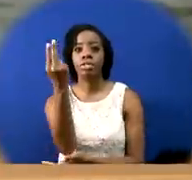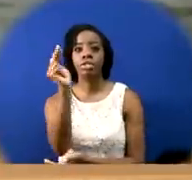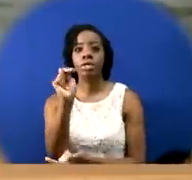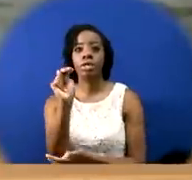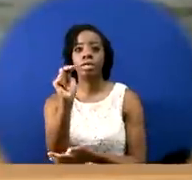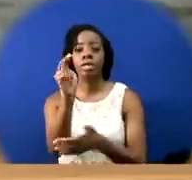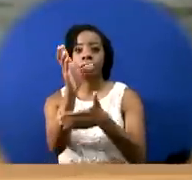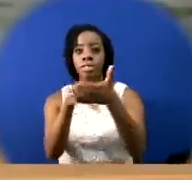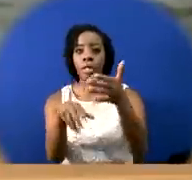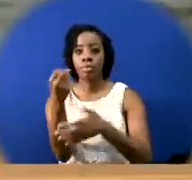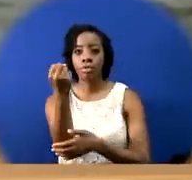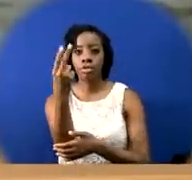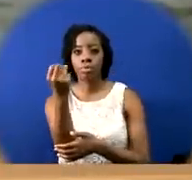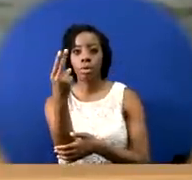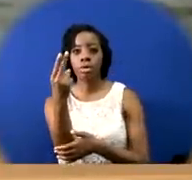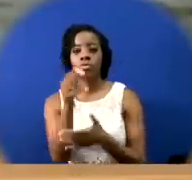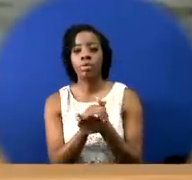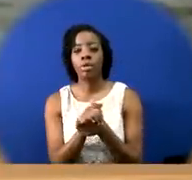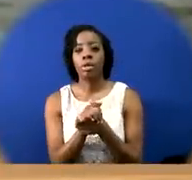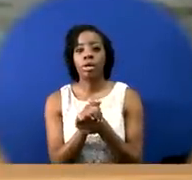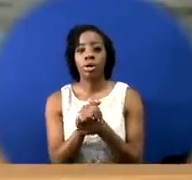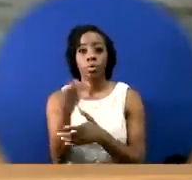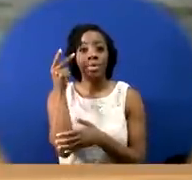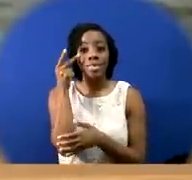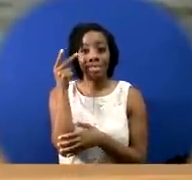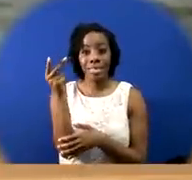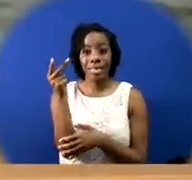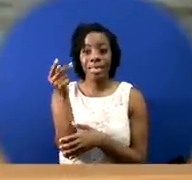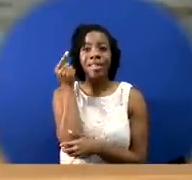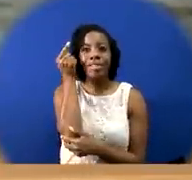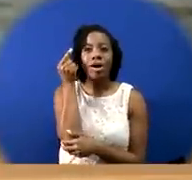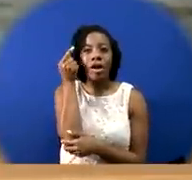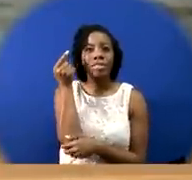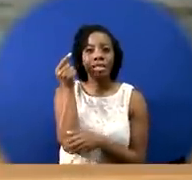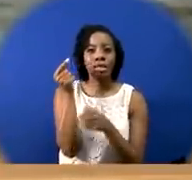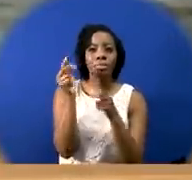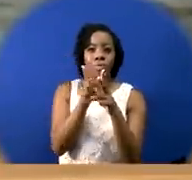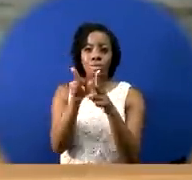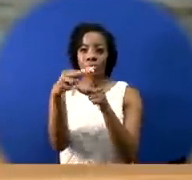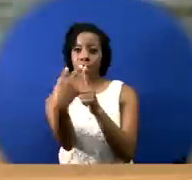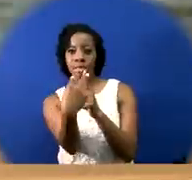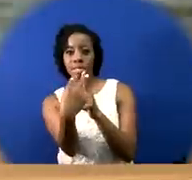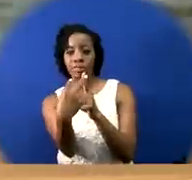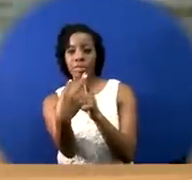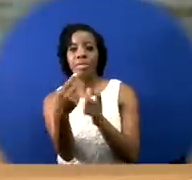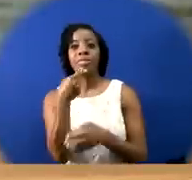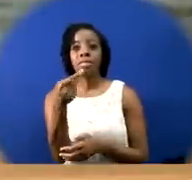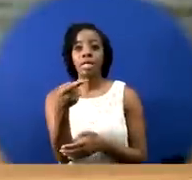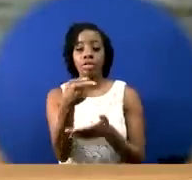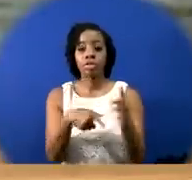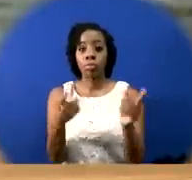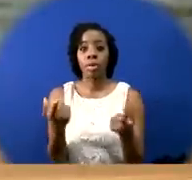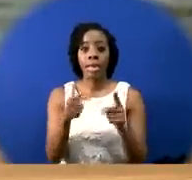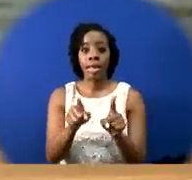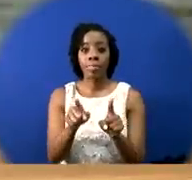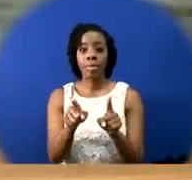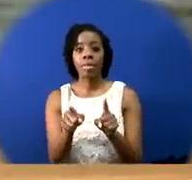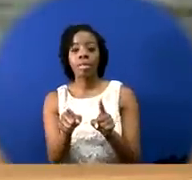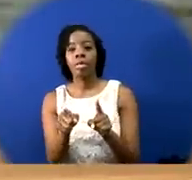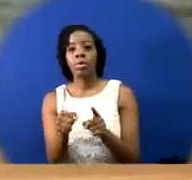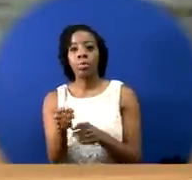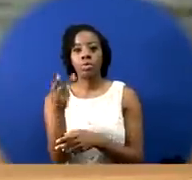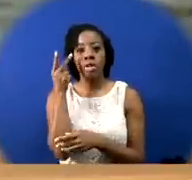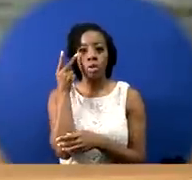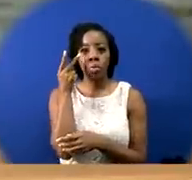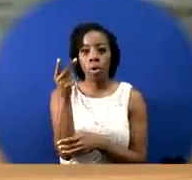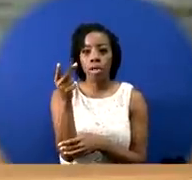the reflection of each of these gospel writers who tell us what happened when they watched the Lord pull all the